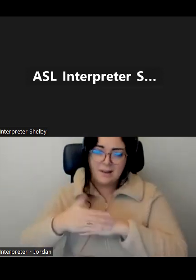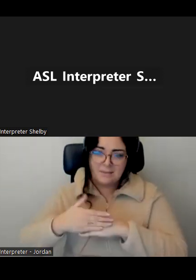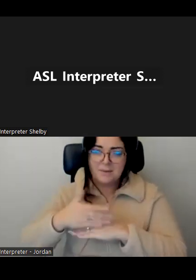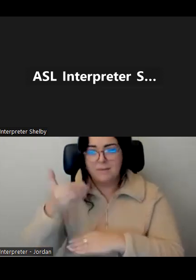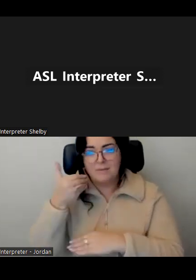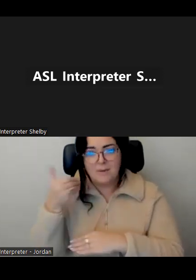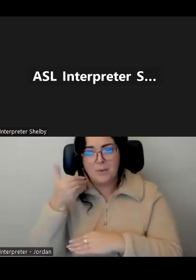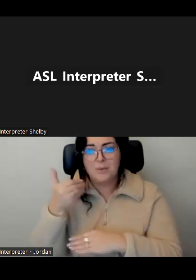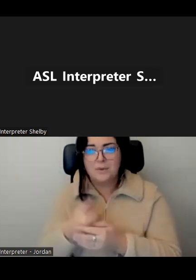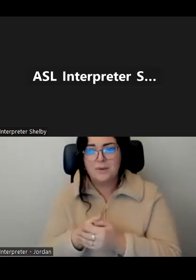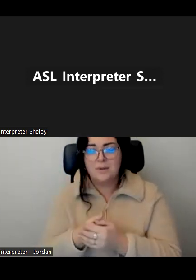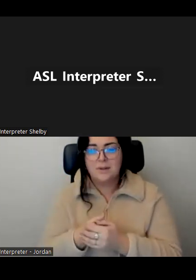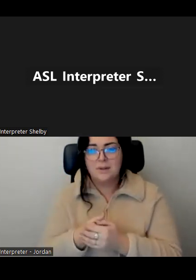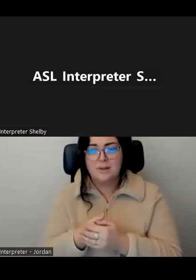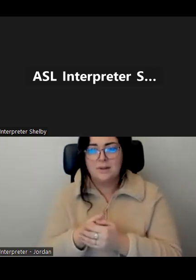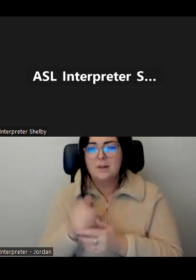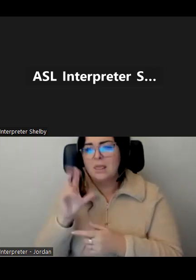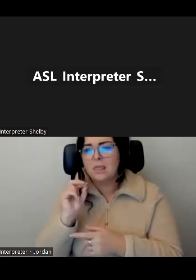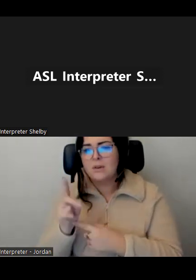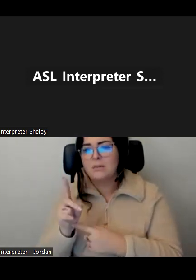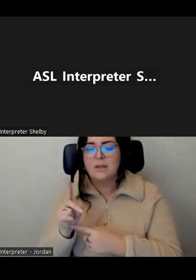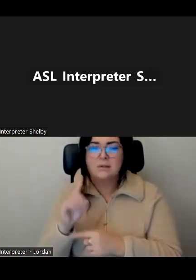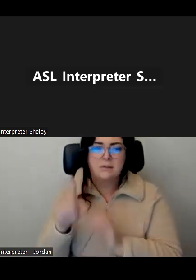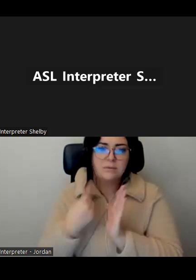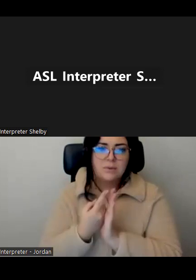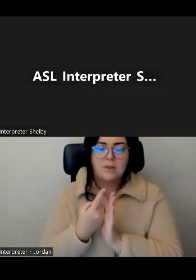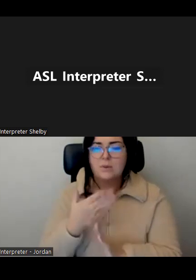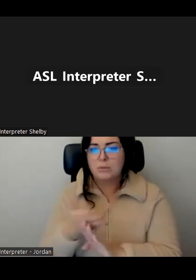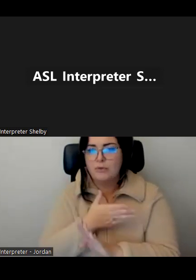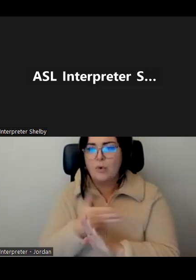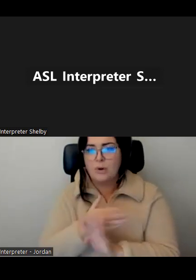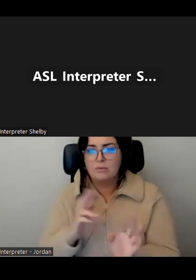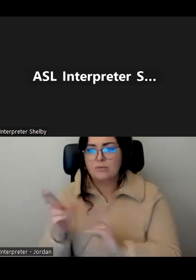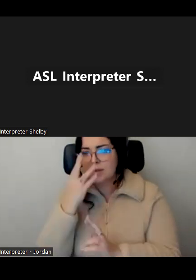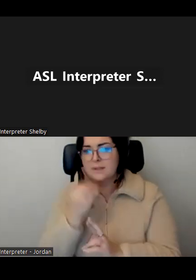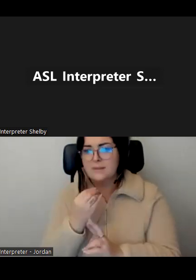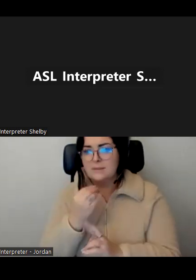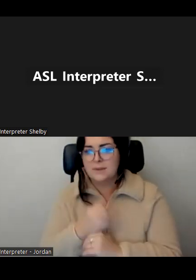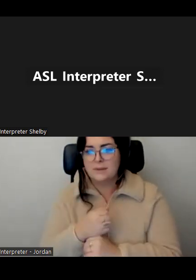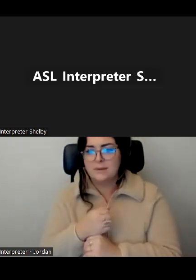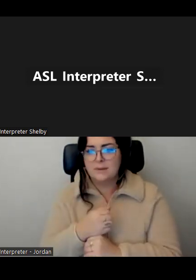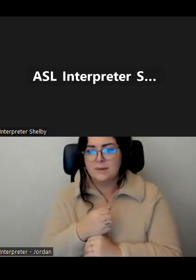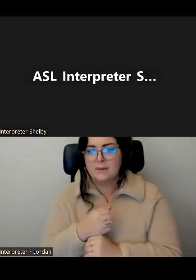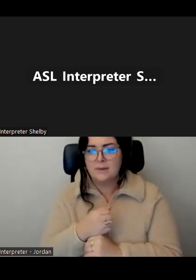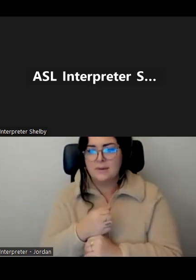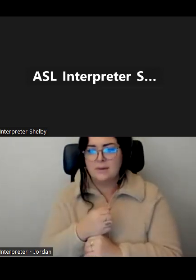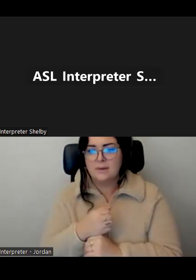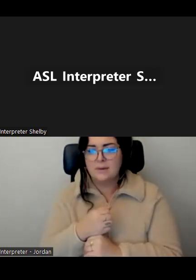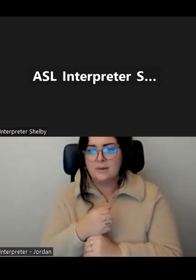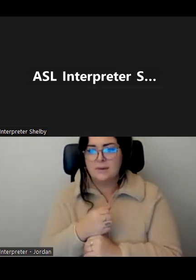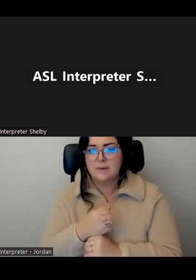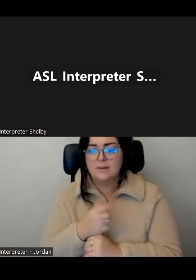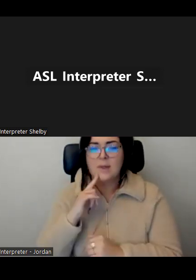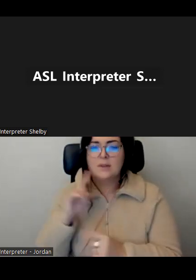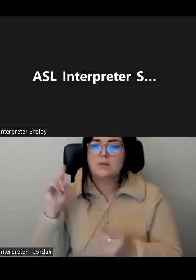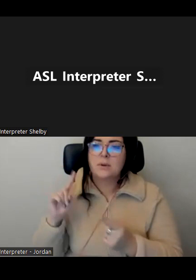phones, at least in half an hour to an hour before you want to get ready for bed. So it's part of that winding down process. So if